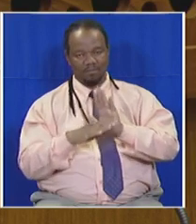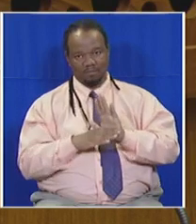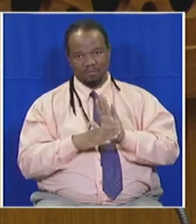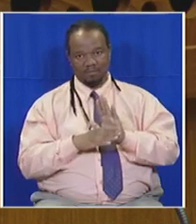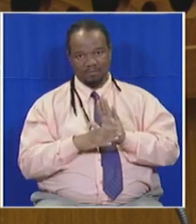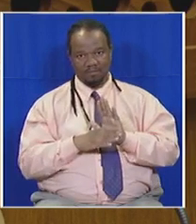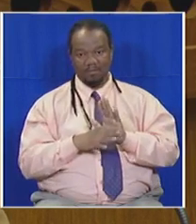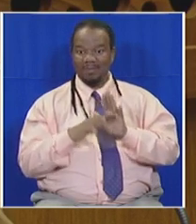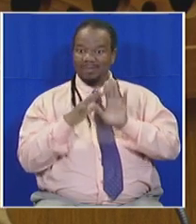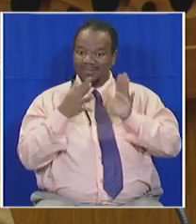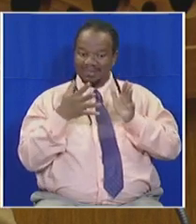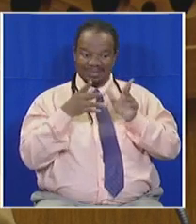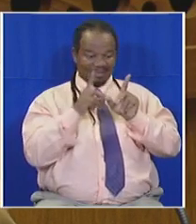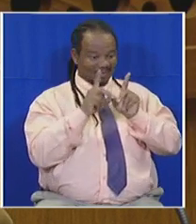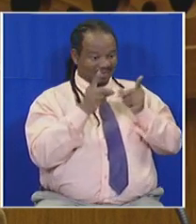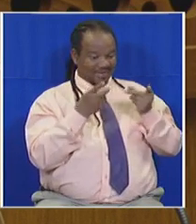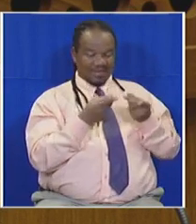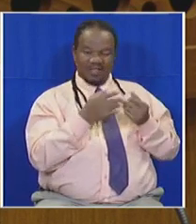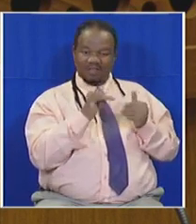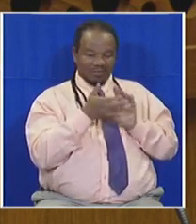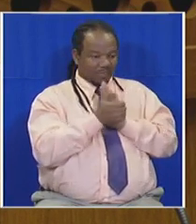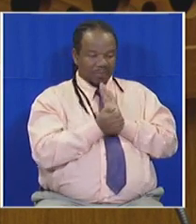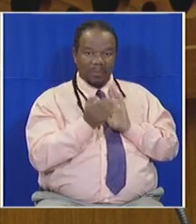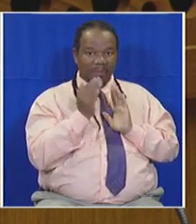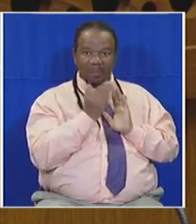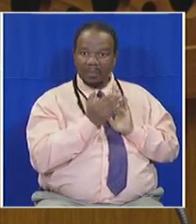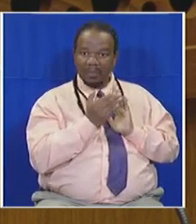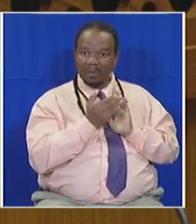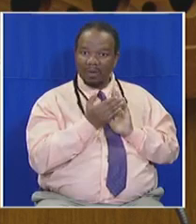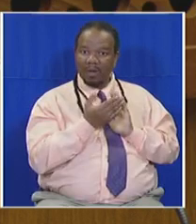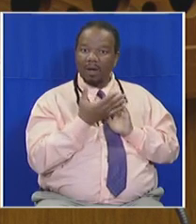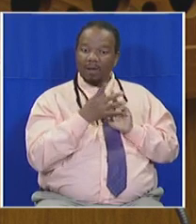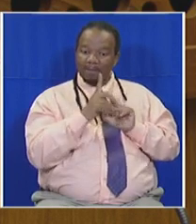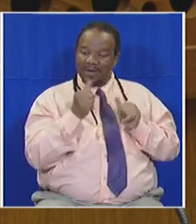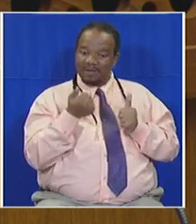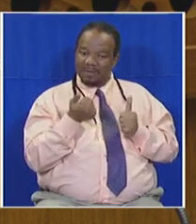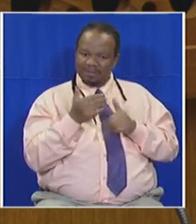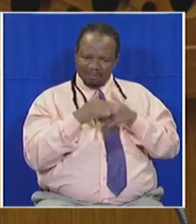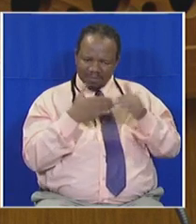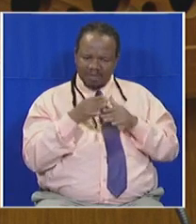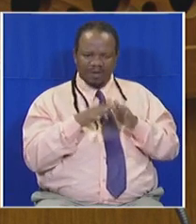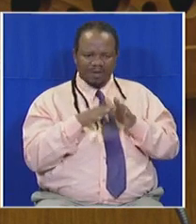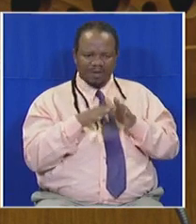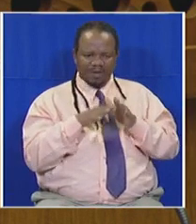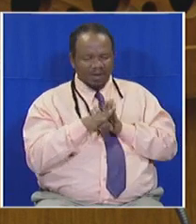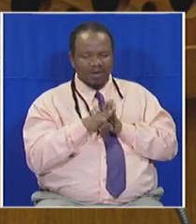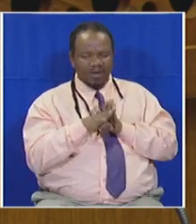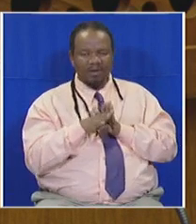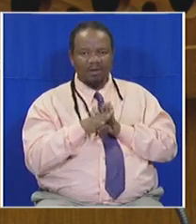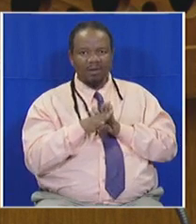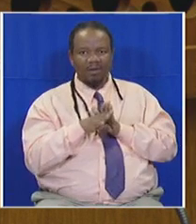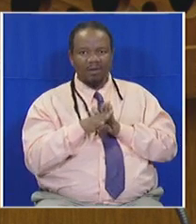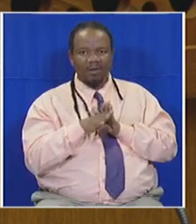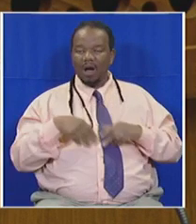institutional capacity will never be there without being built and developed. As the NDP puts it, I